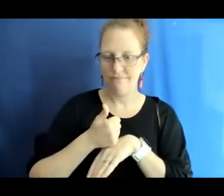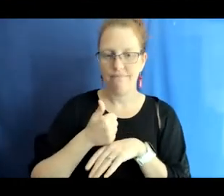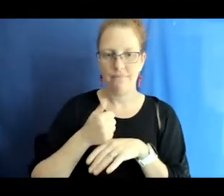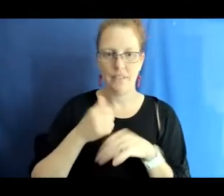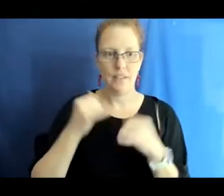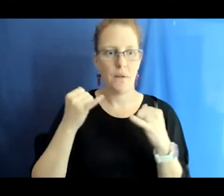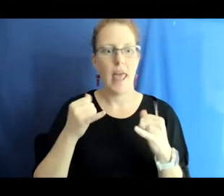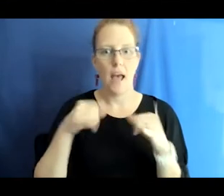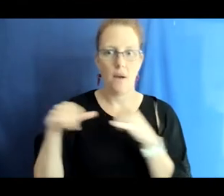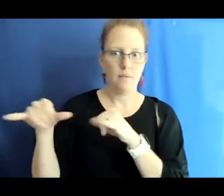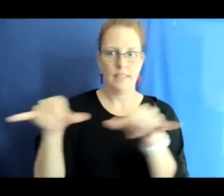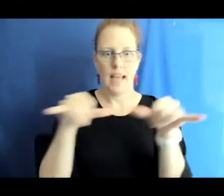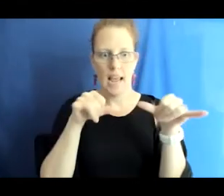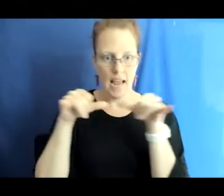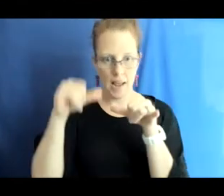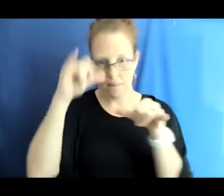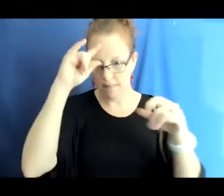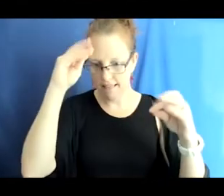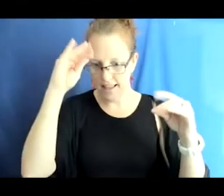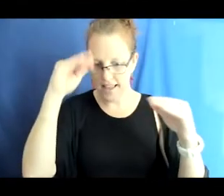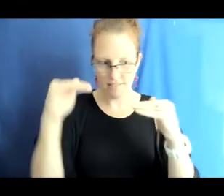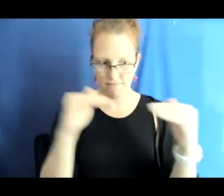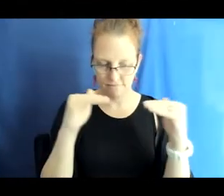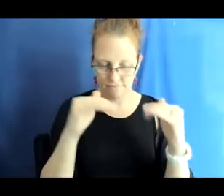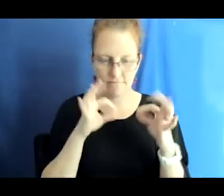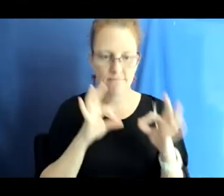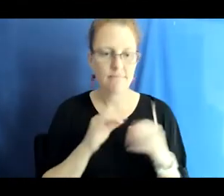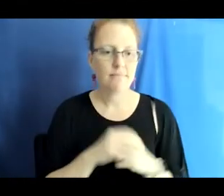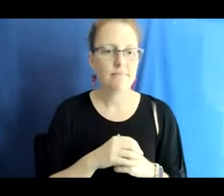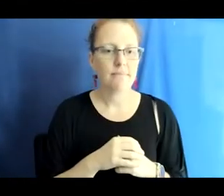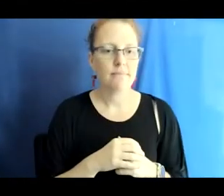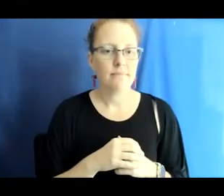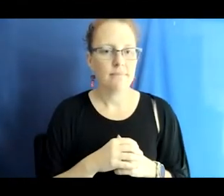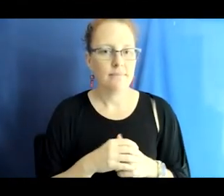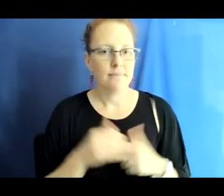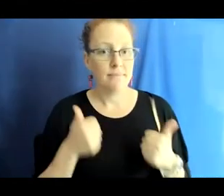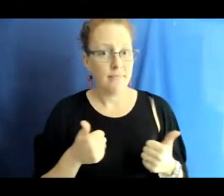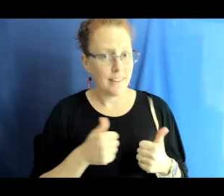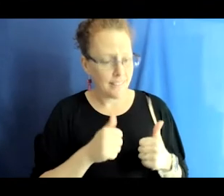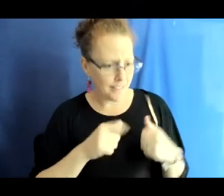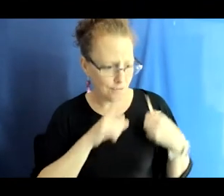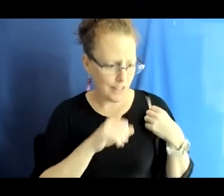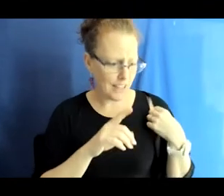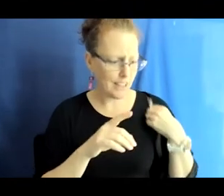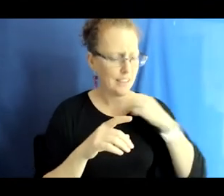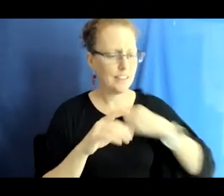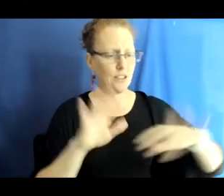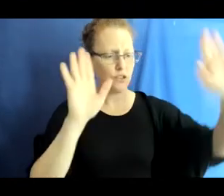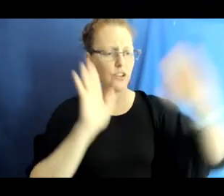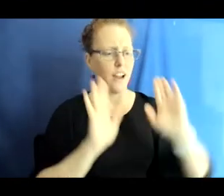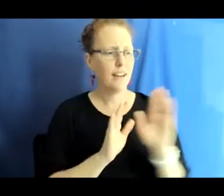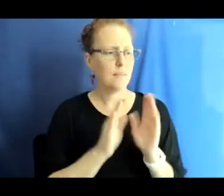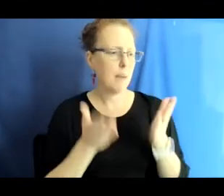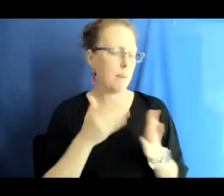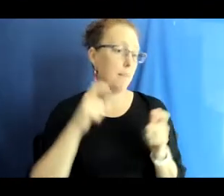guys were thinking. That's great. But that was the kind of thing that that was probably the biggest challenge